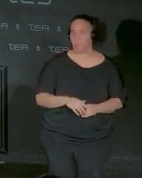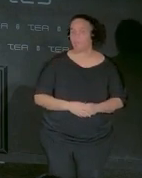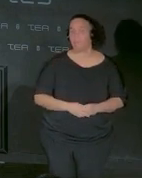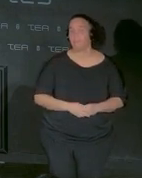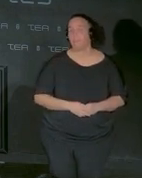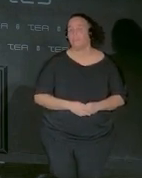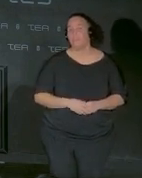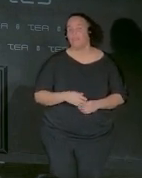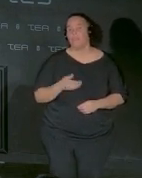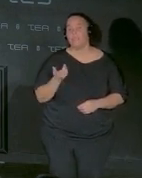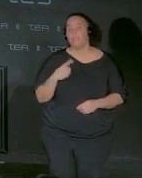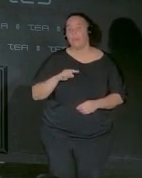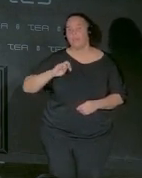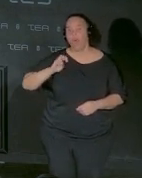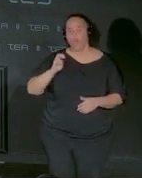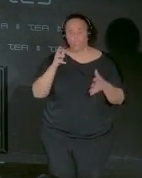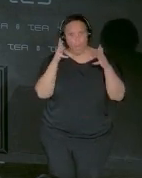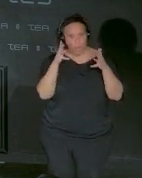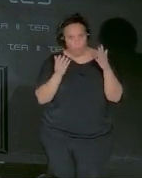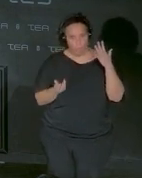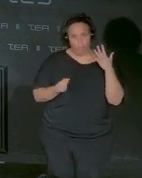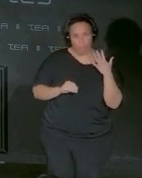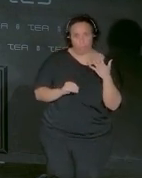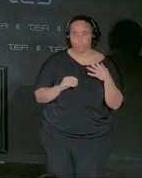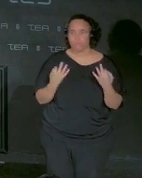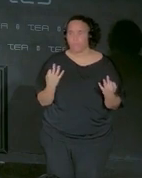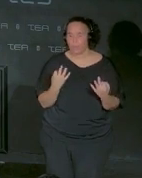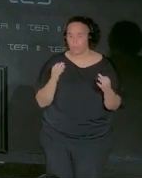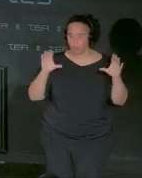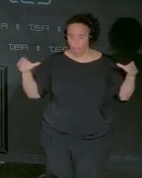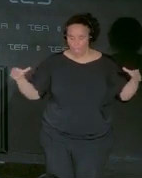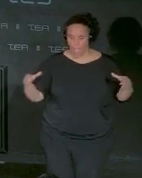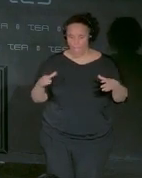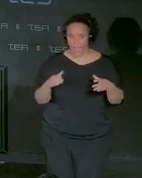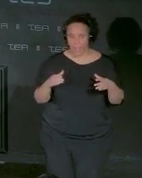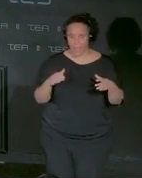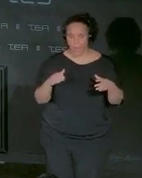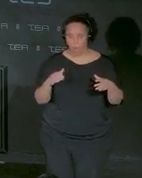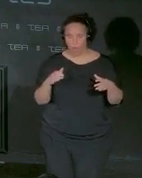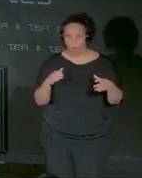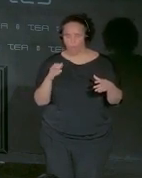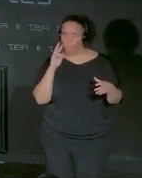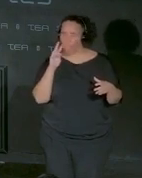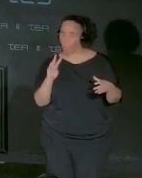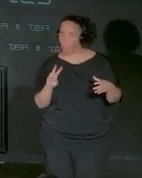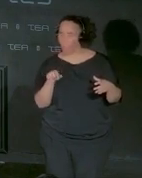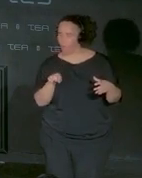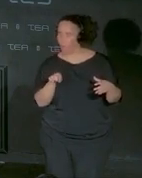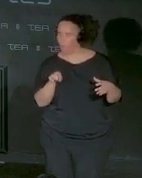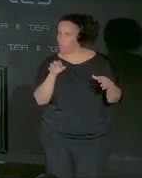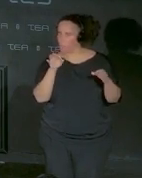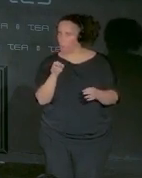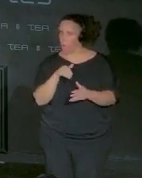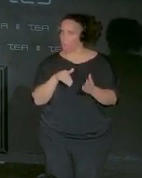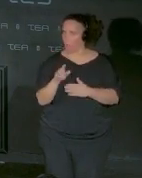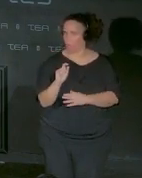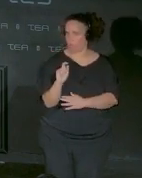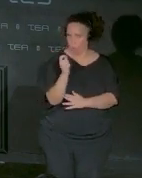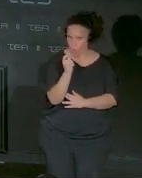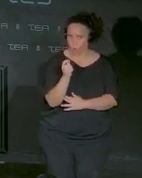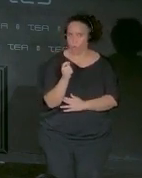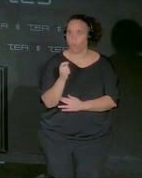see high potentials, it's very important to embrace them immediately. Because you can see this from the beginning. They come with a game that's really rough or maybe